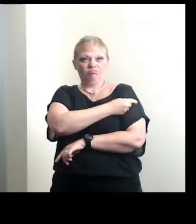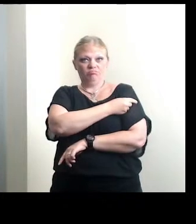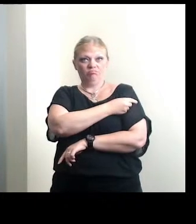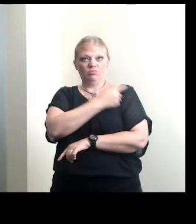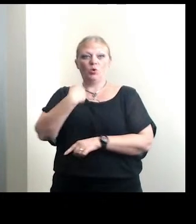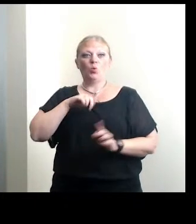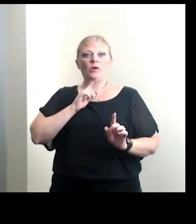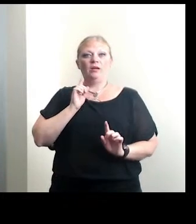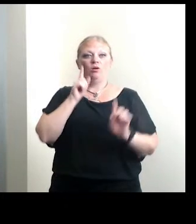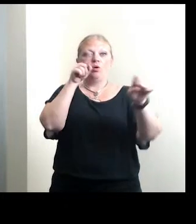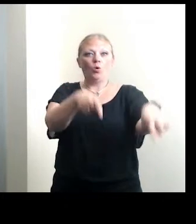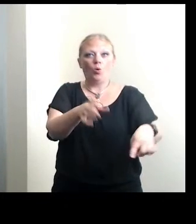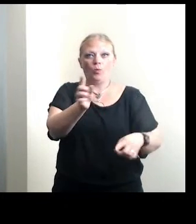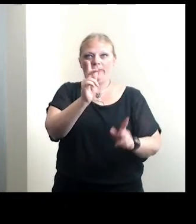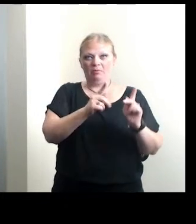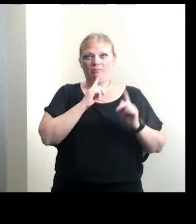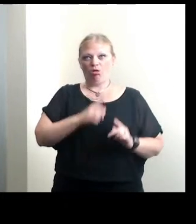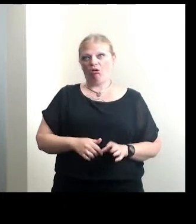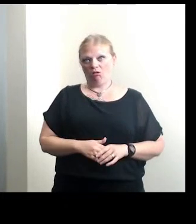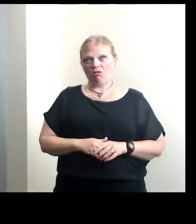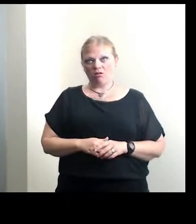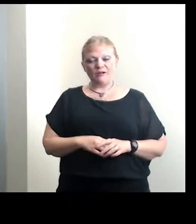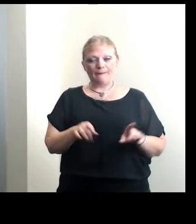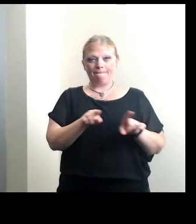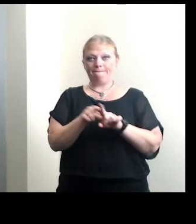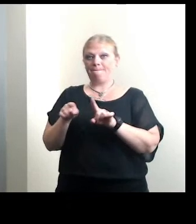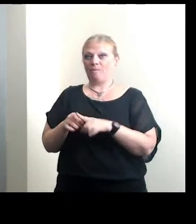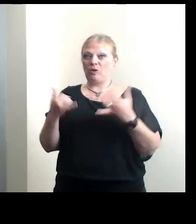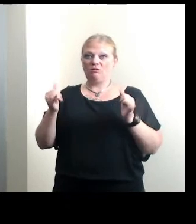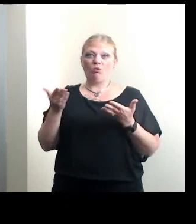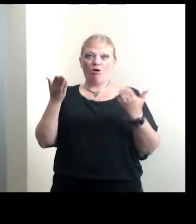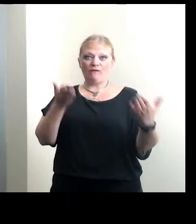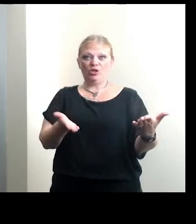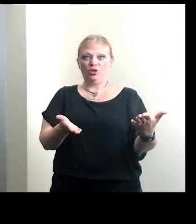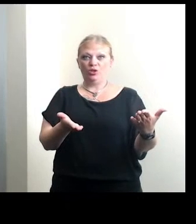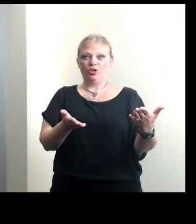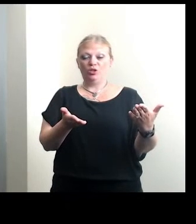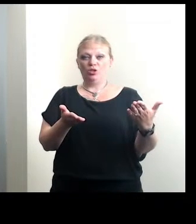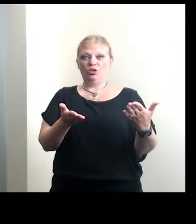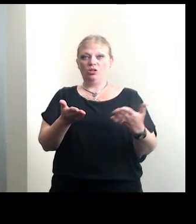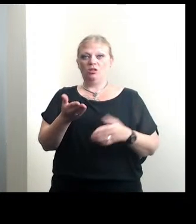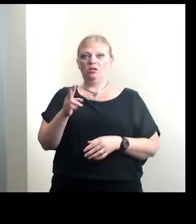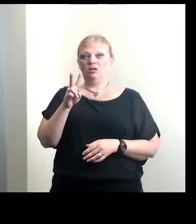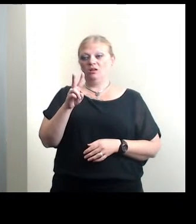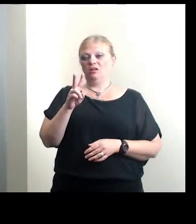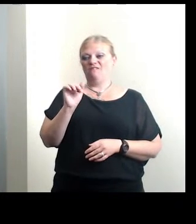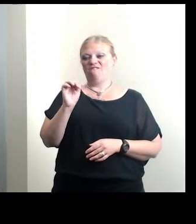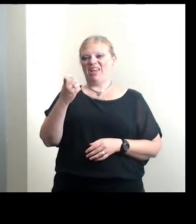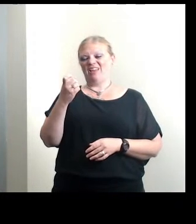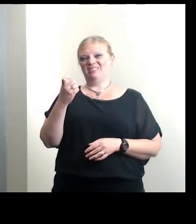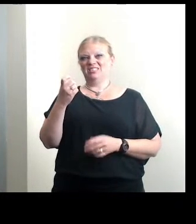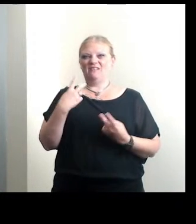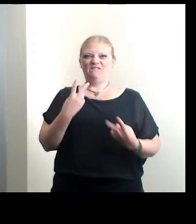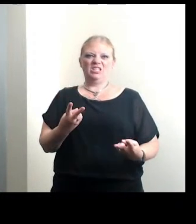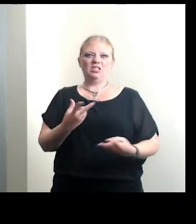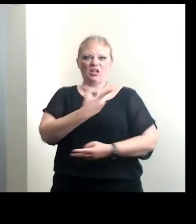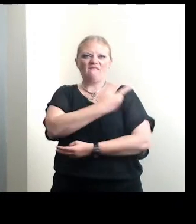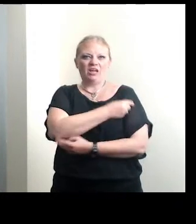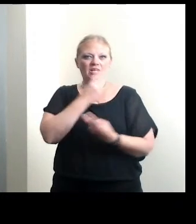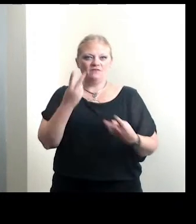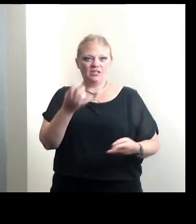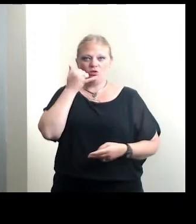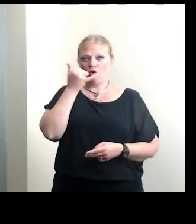go to where the people are. Also, we are still offering our vax visits at home. All you have to do is